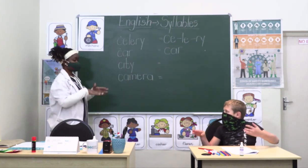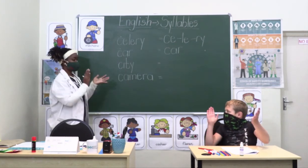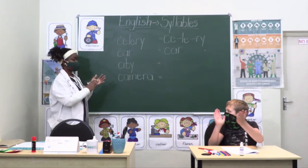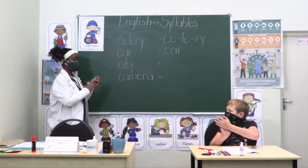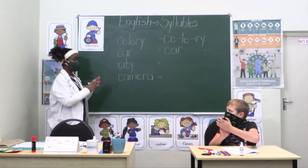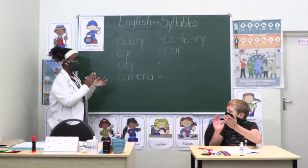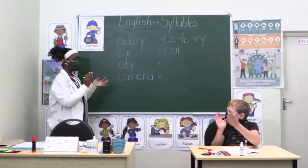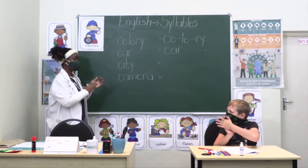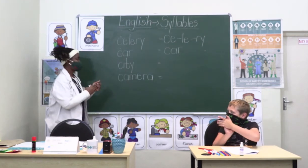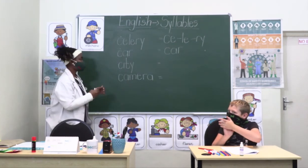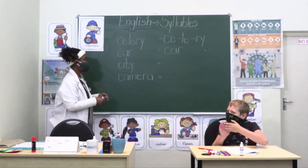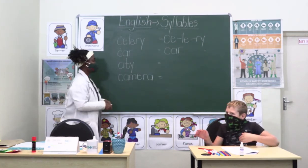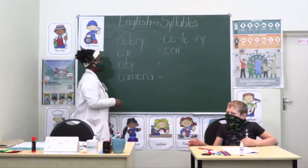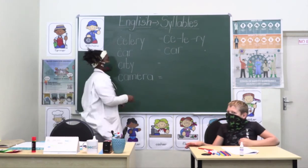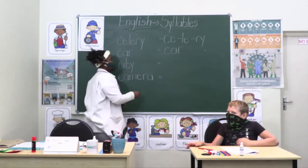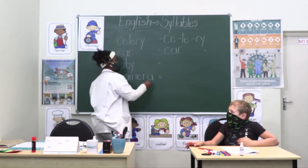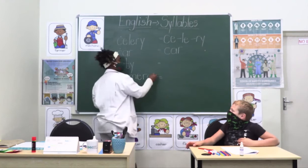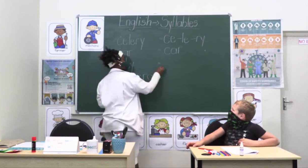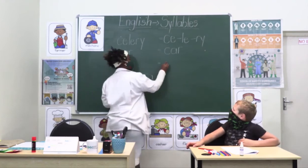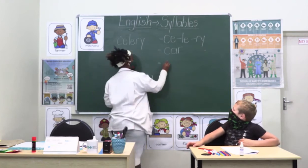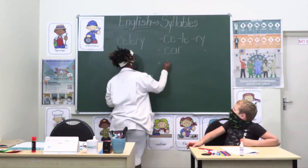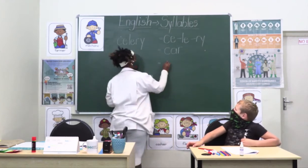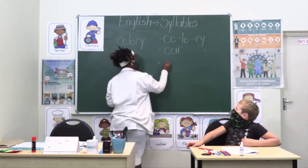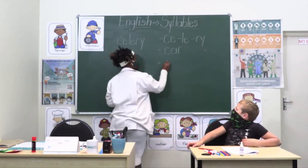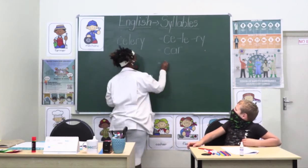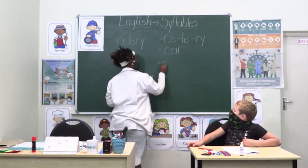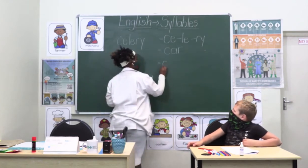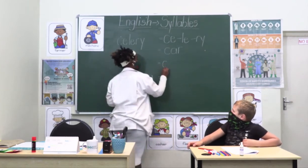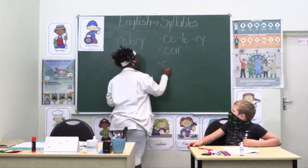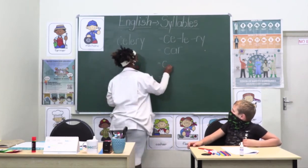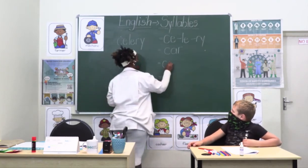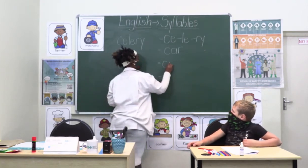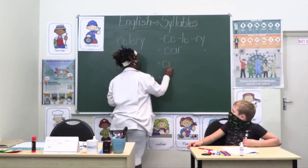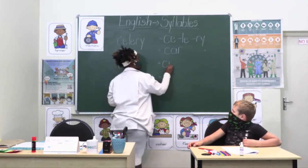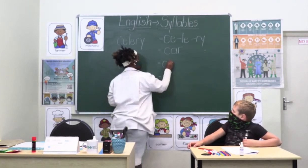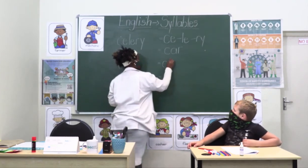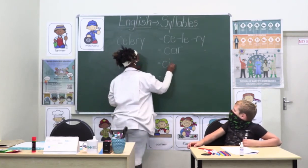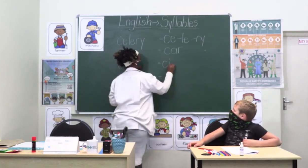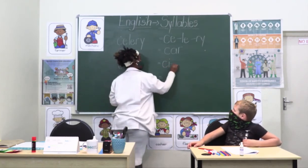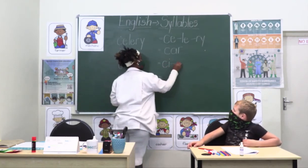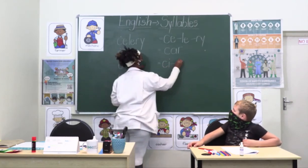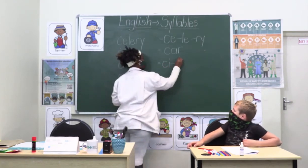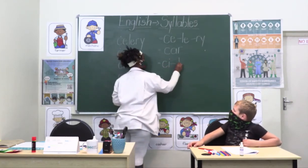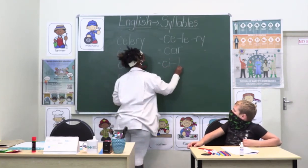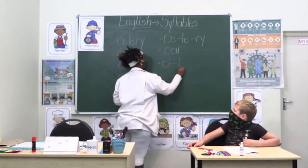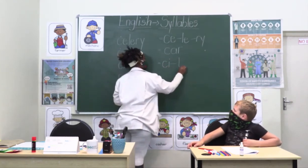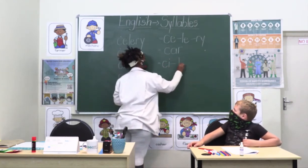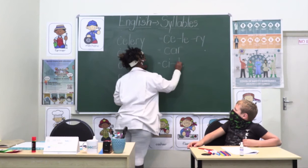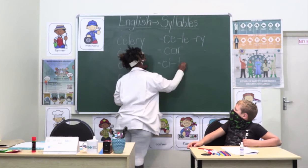it. S-T. How many times did we clap it? 2 times. And so it means we have